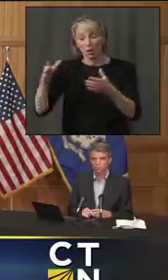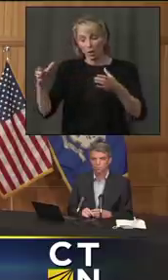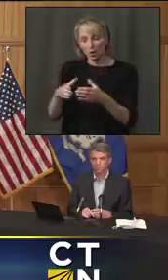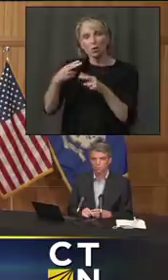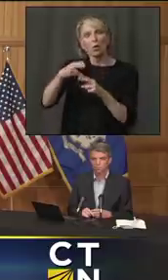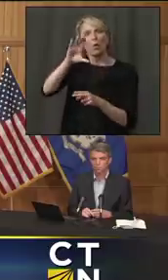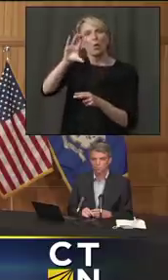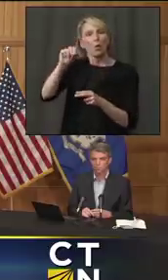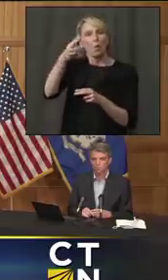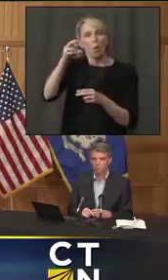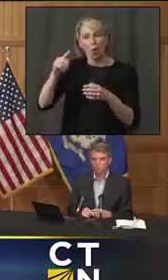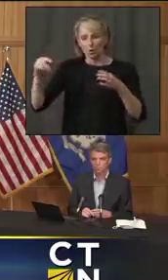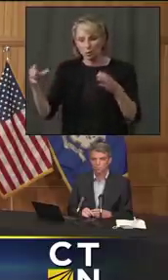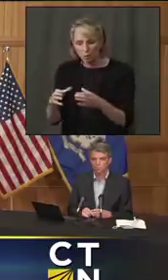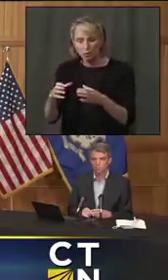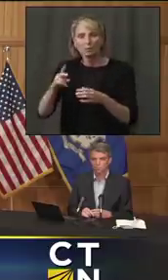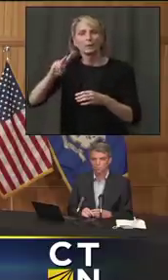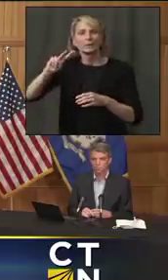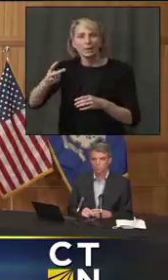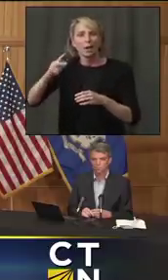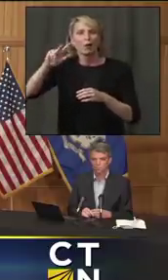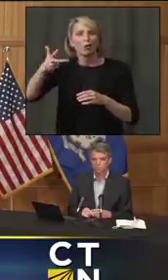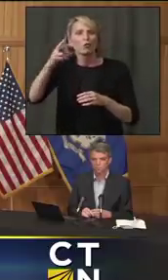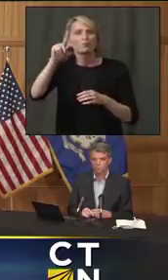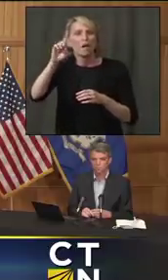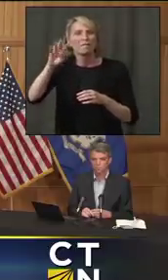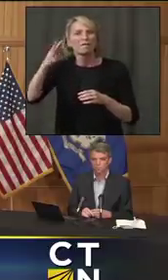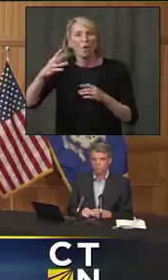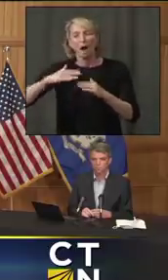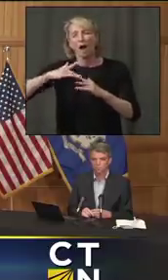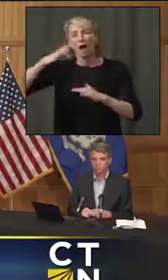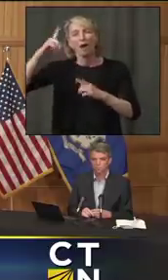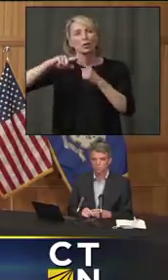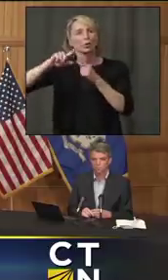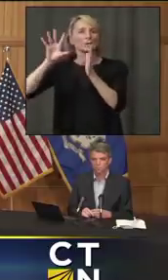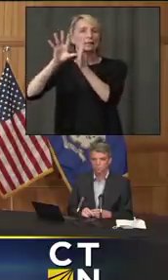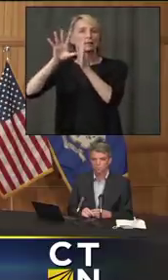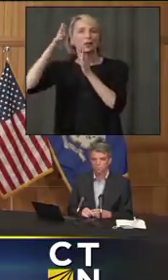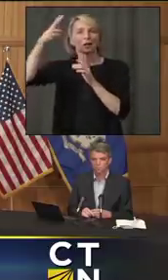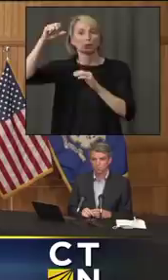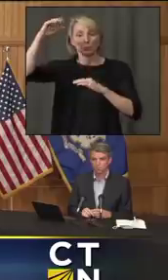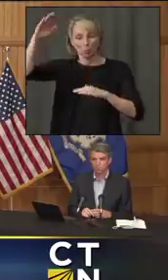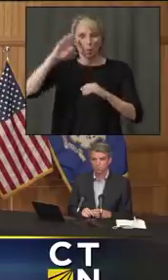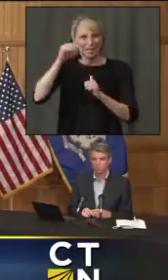you're not going to have to order a 14-day quarantine of an entire class?